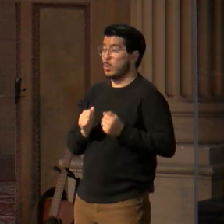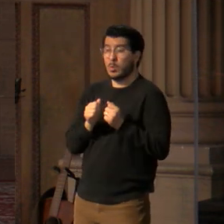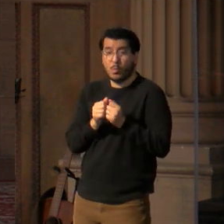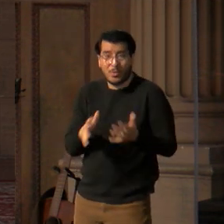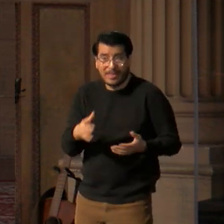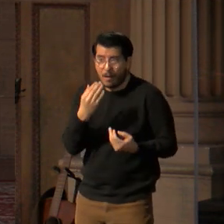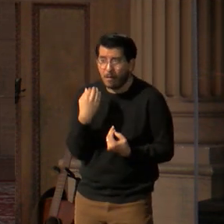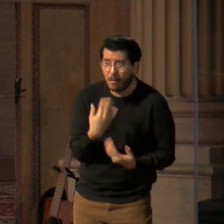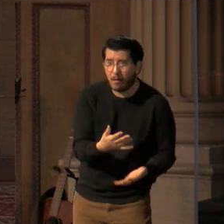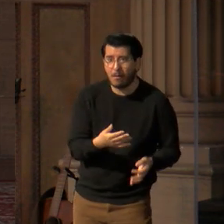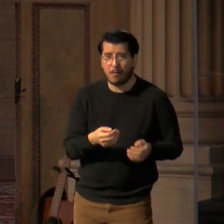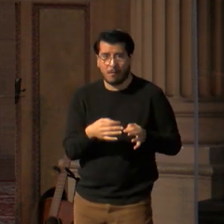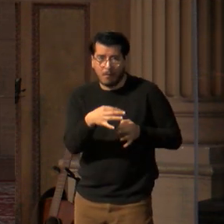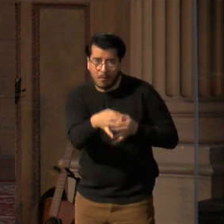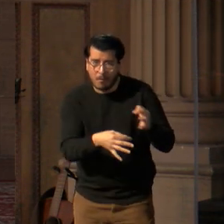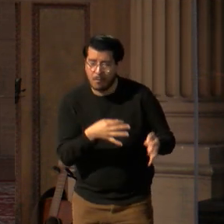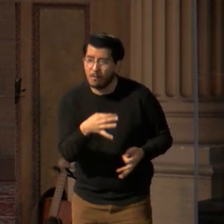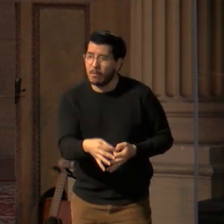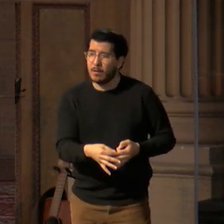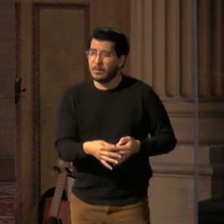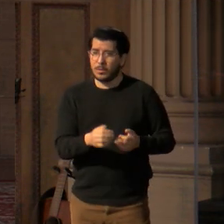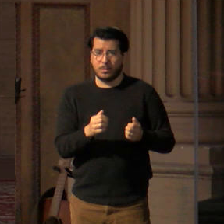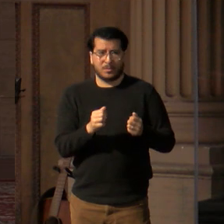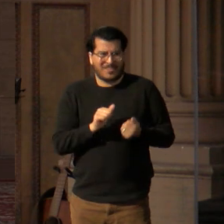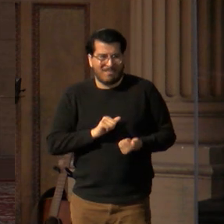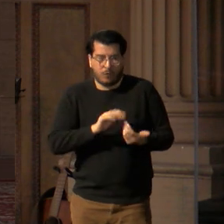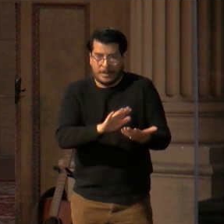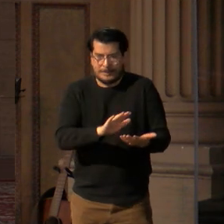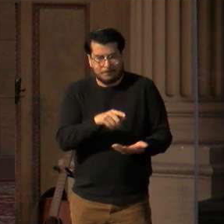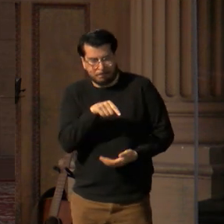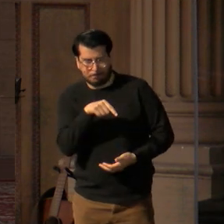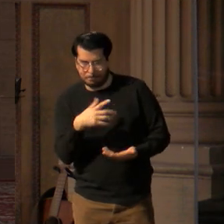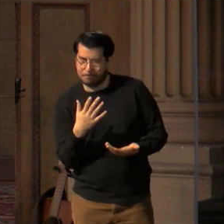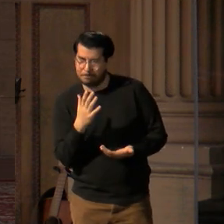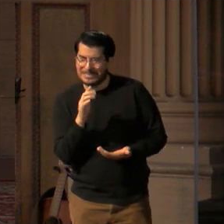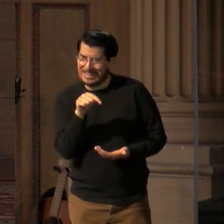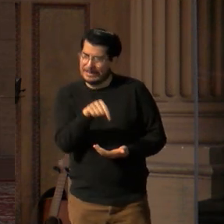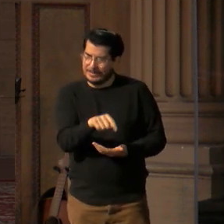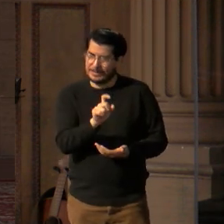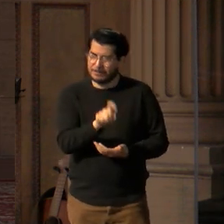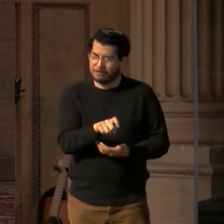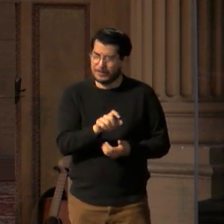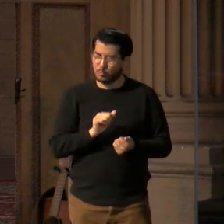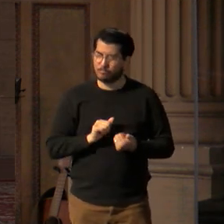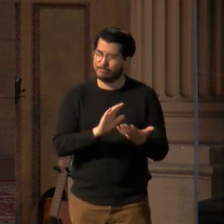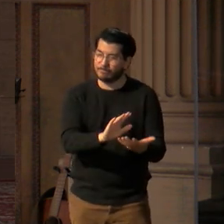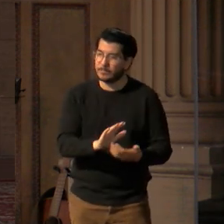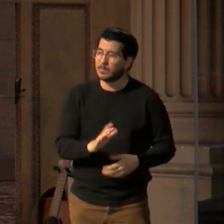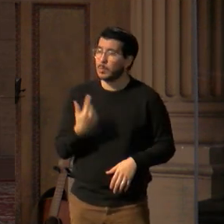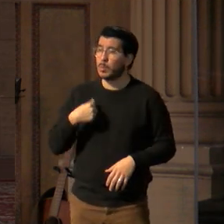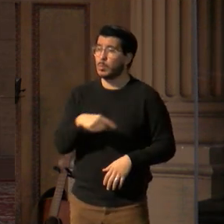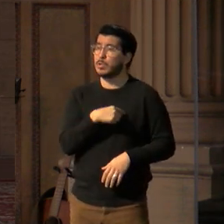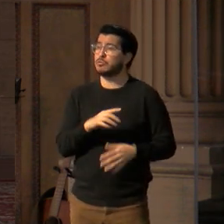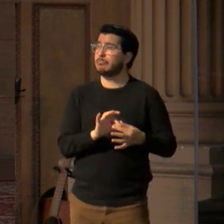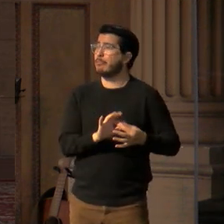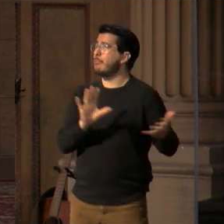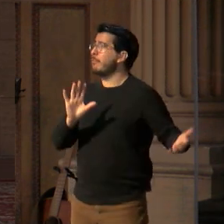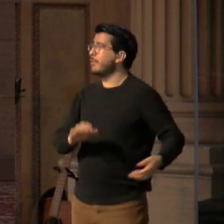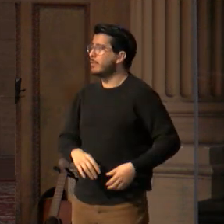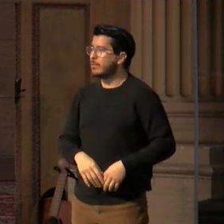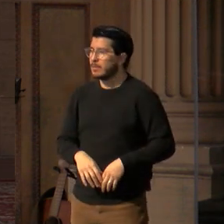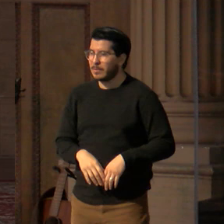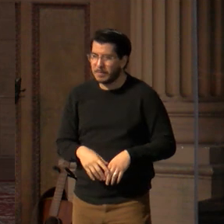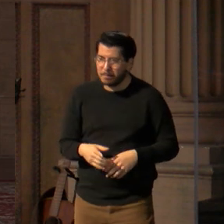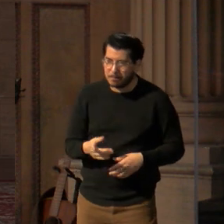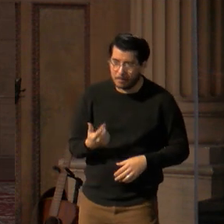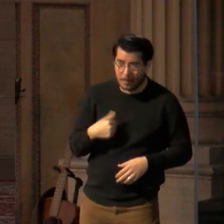to them, without ever explaining it, without ever confronting the thing that we really think needs to be dealt with. But that's judging in a way that we wouldn't